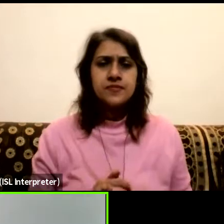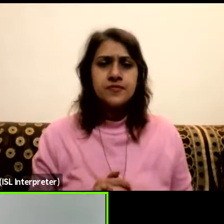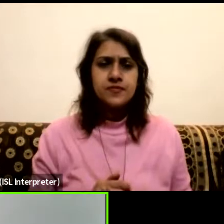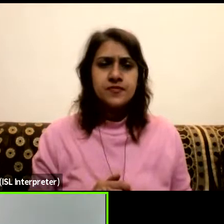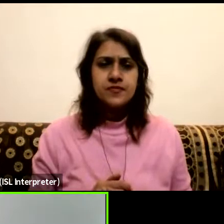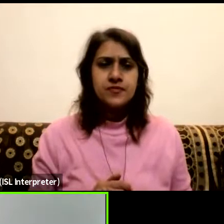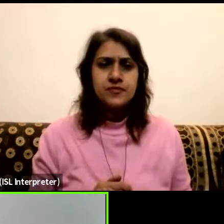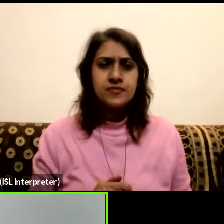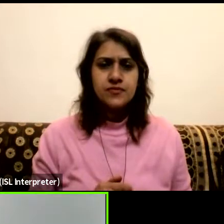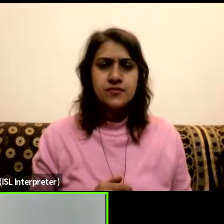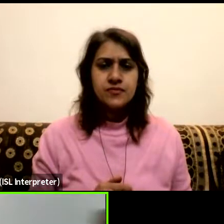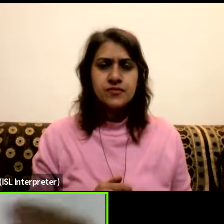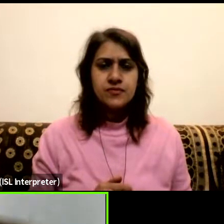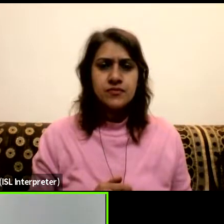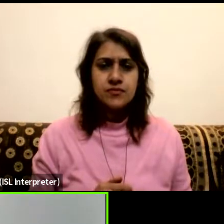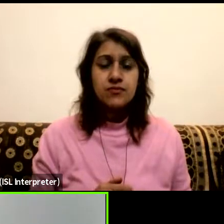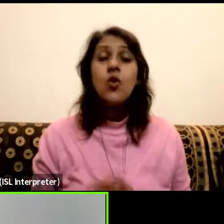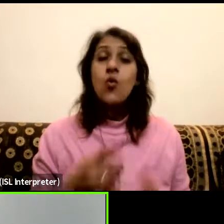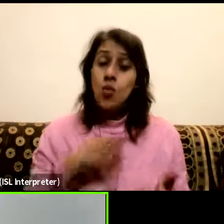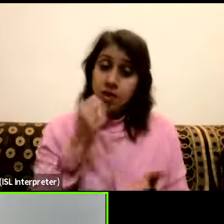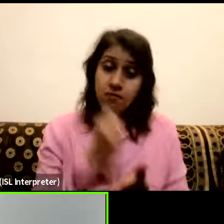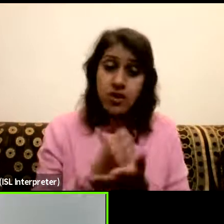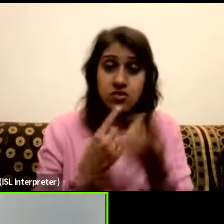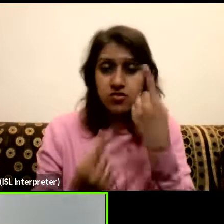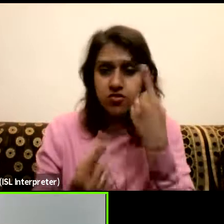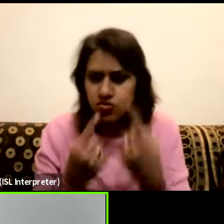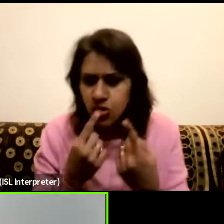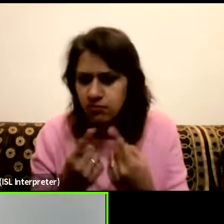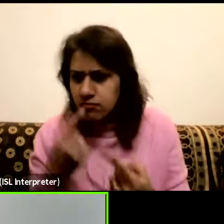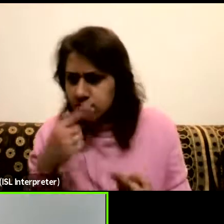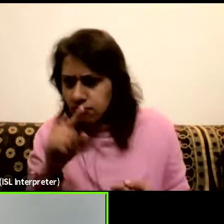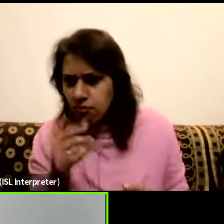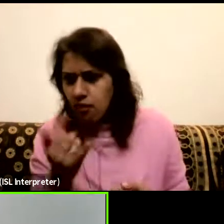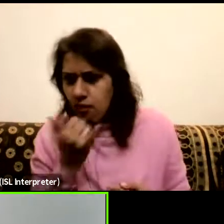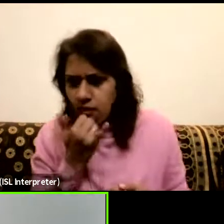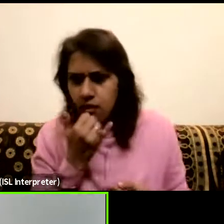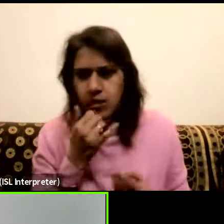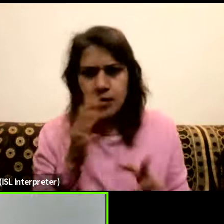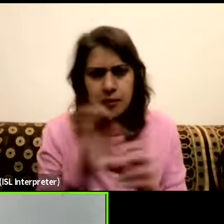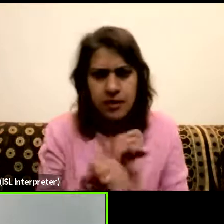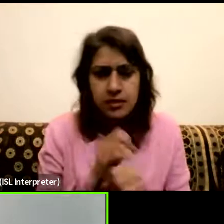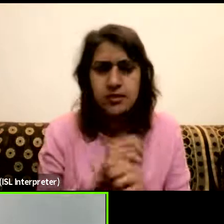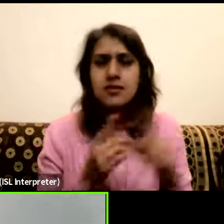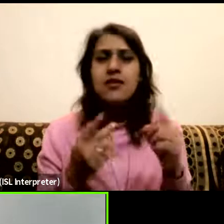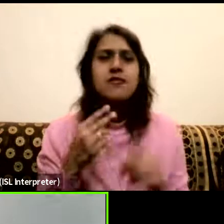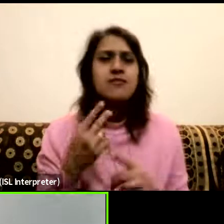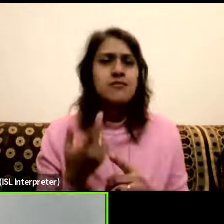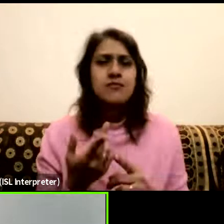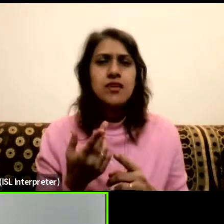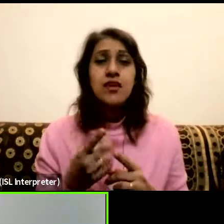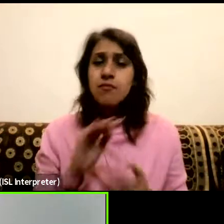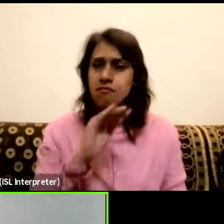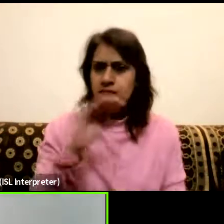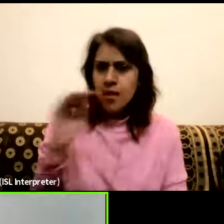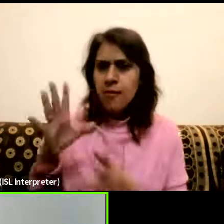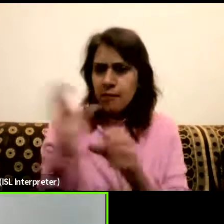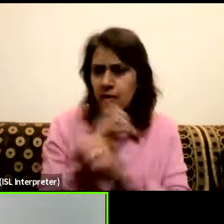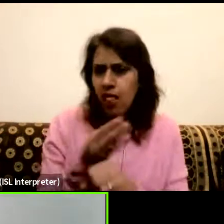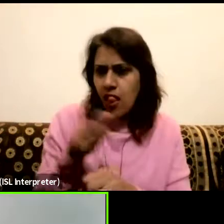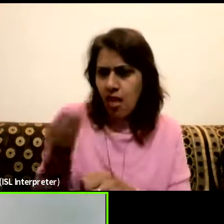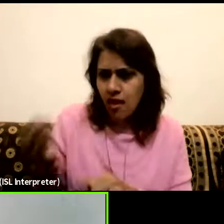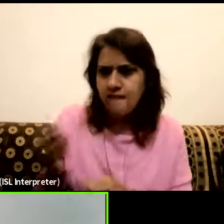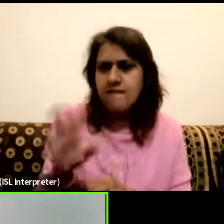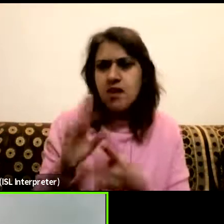We need to track, we need to build systems where the tracking has to happen for children with